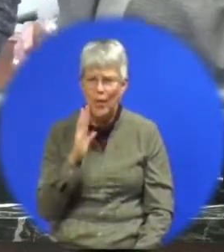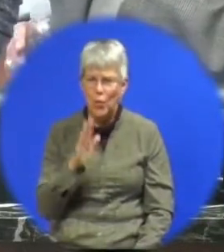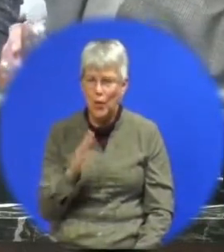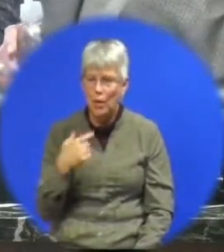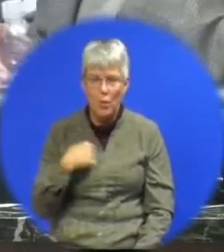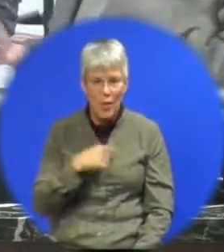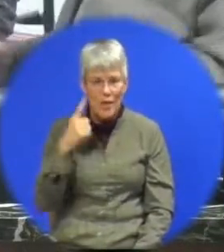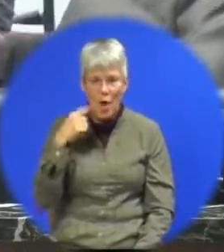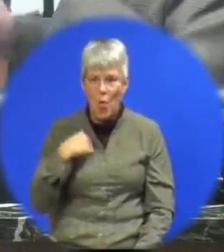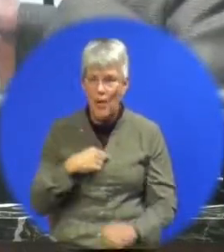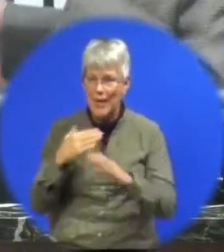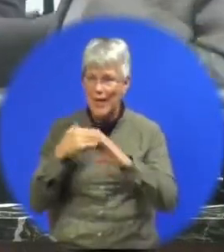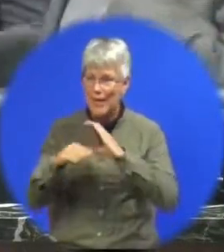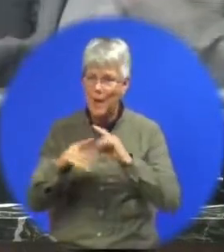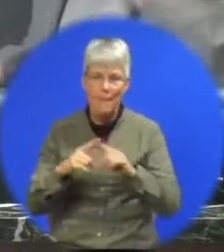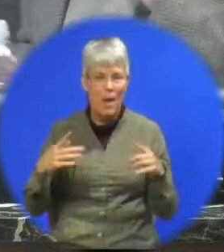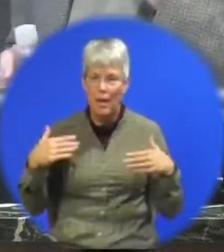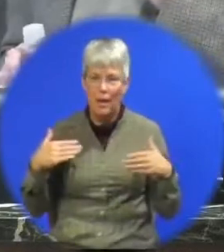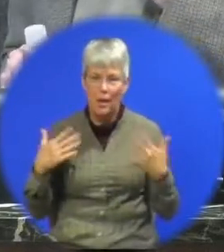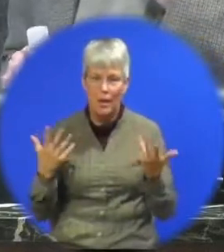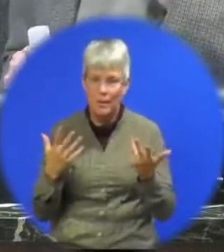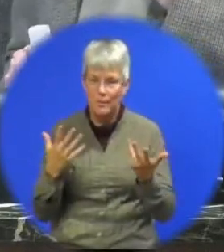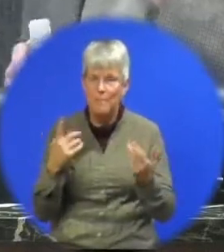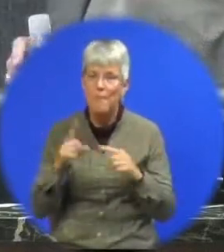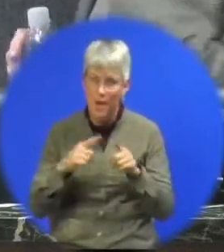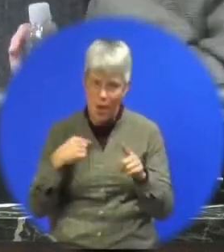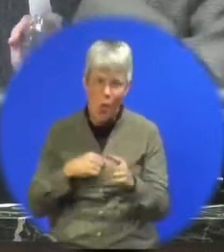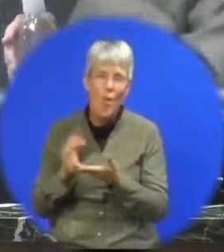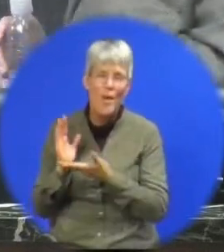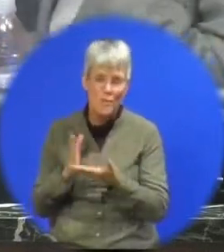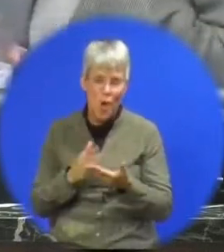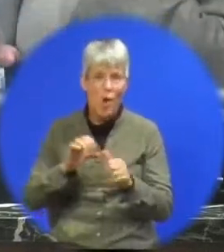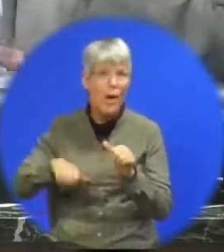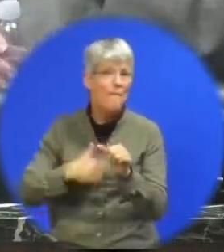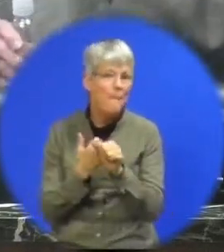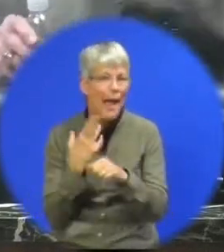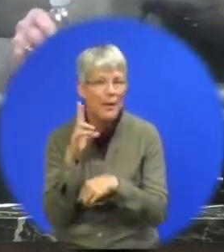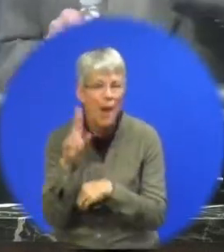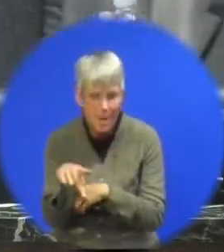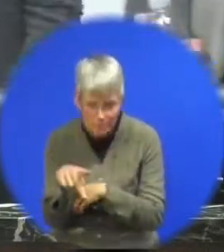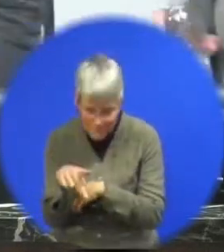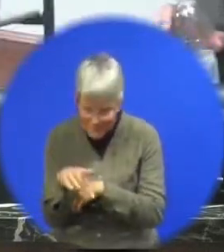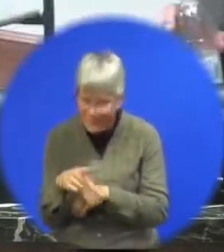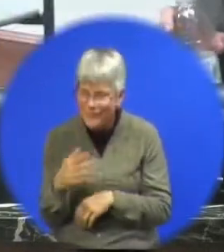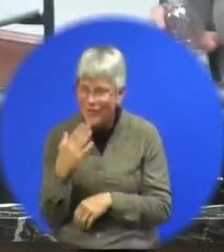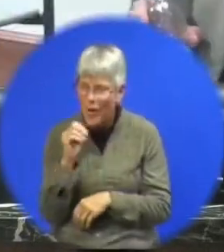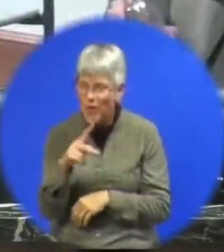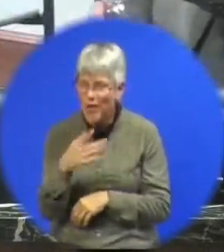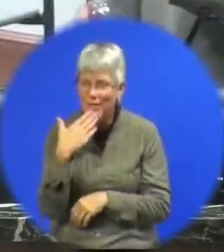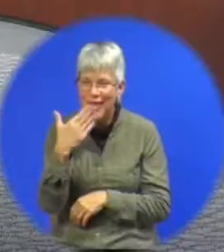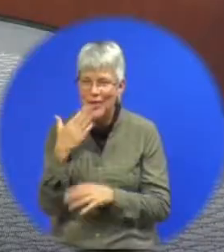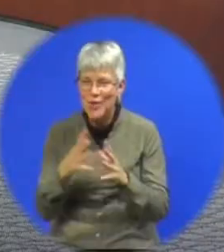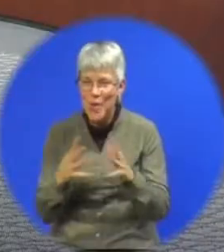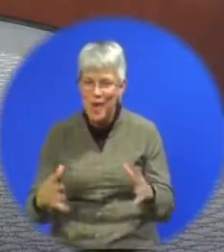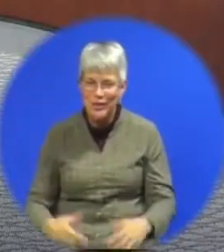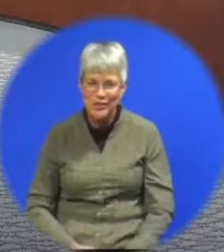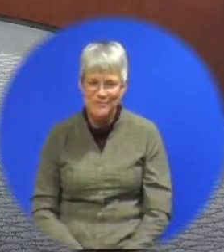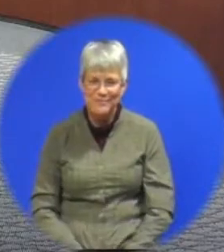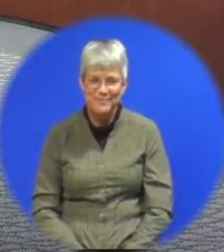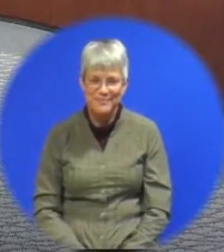it, but somehow it didn't get there, but we brought a backup. Okay. So that's what we used tonight. Thank y'all so much. Thank you. Thank